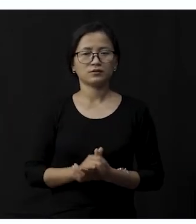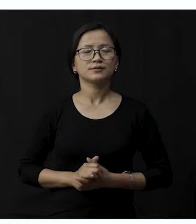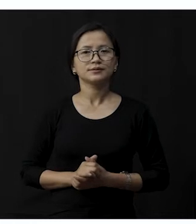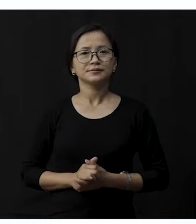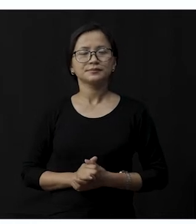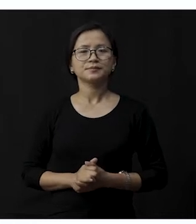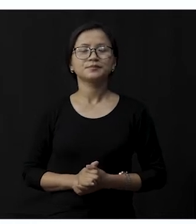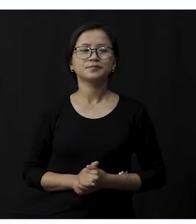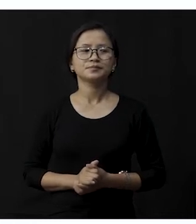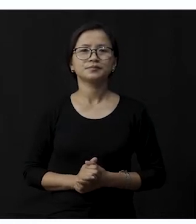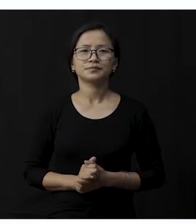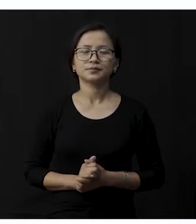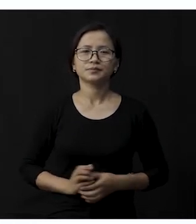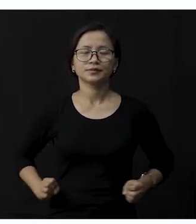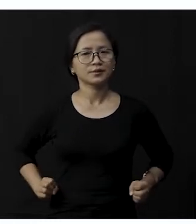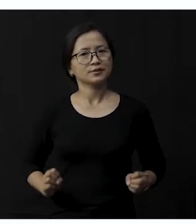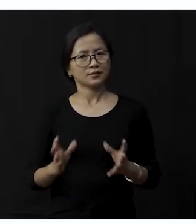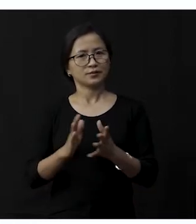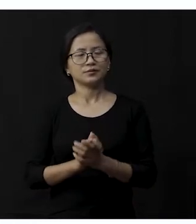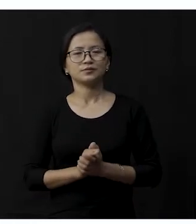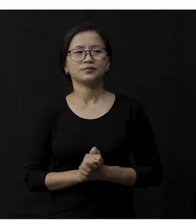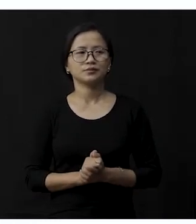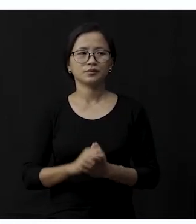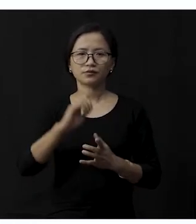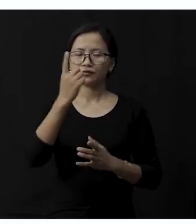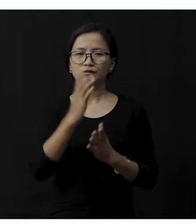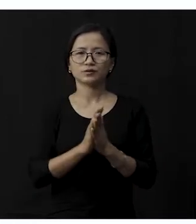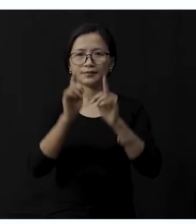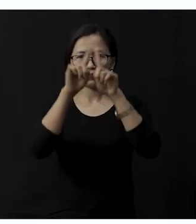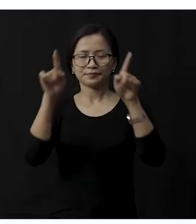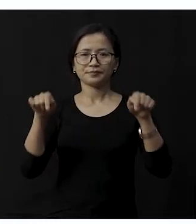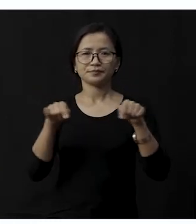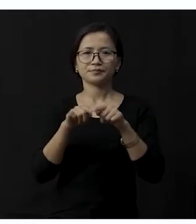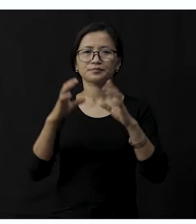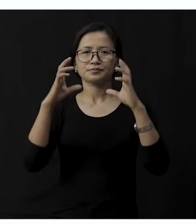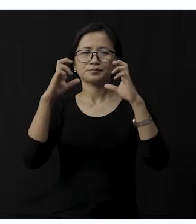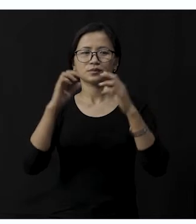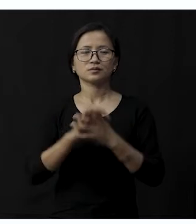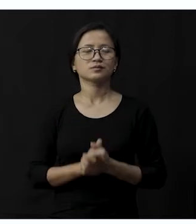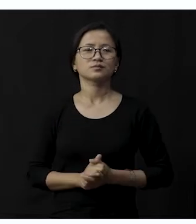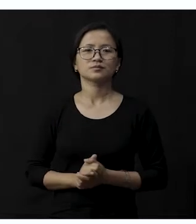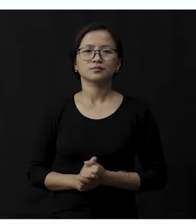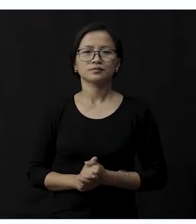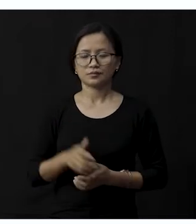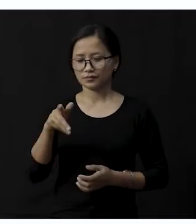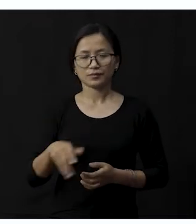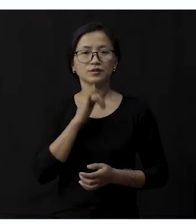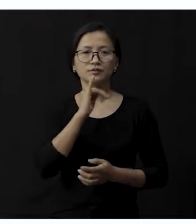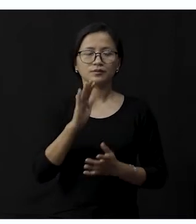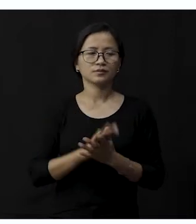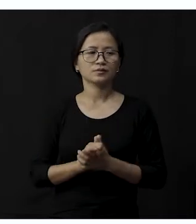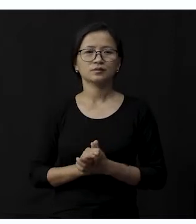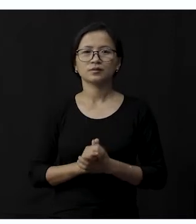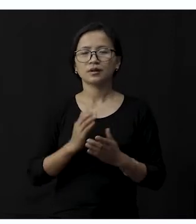So here we go. So this is your first picture, and as you can see that it is a